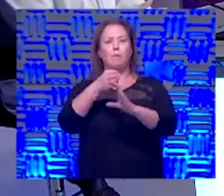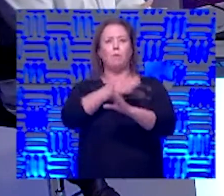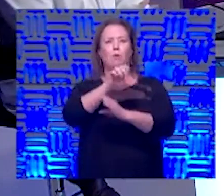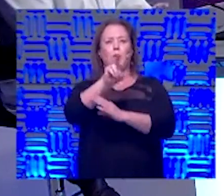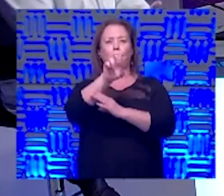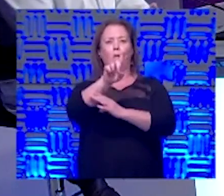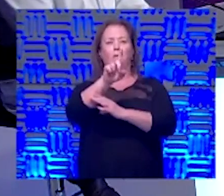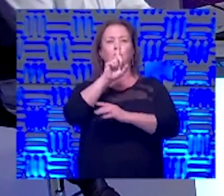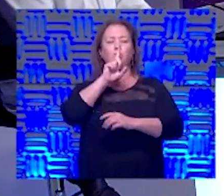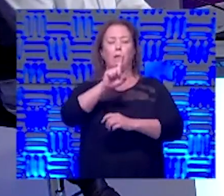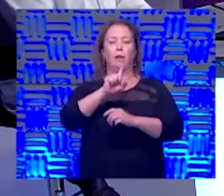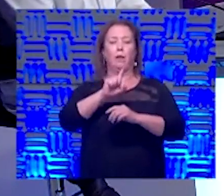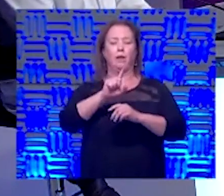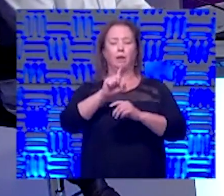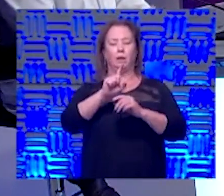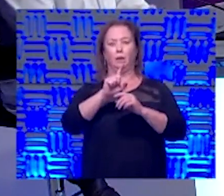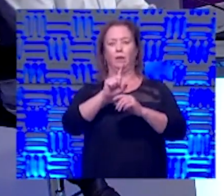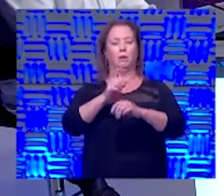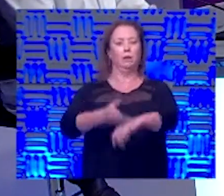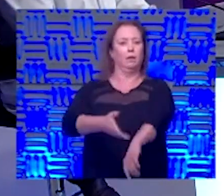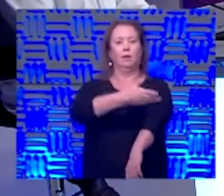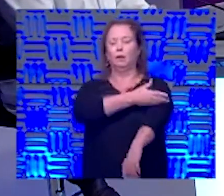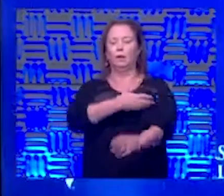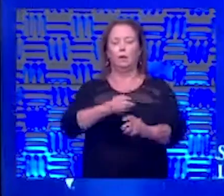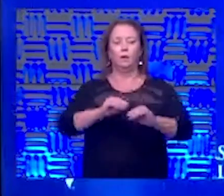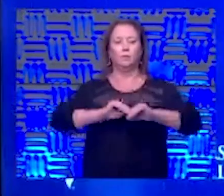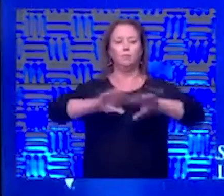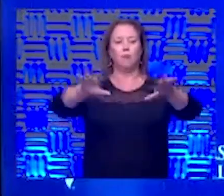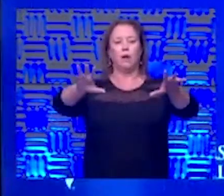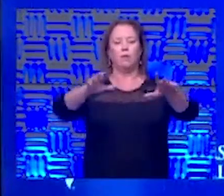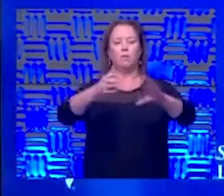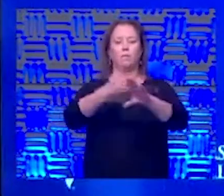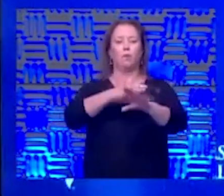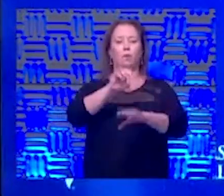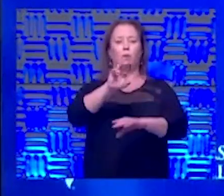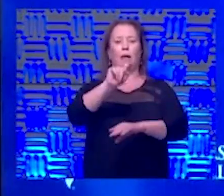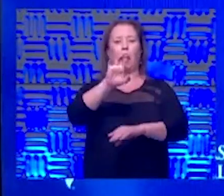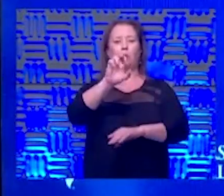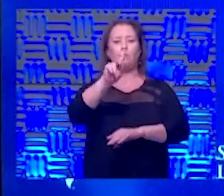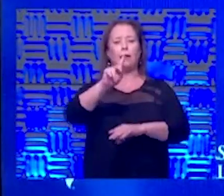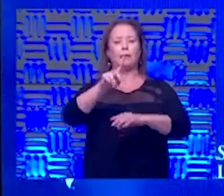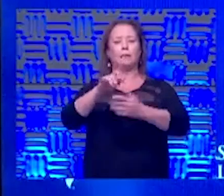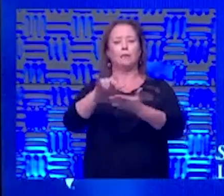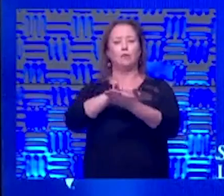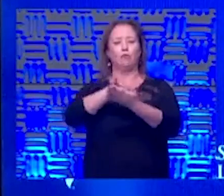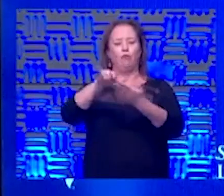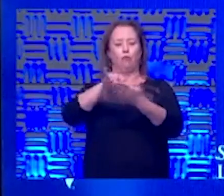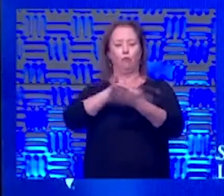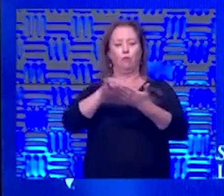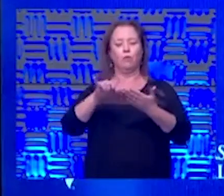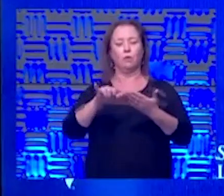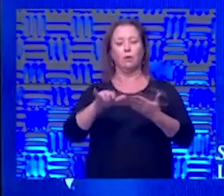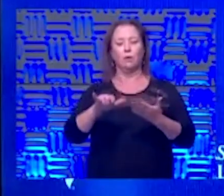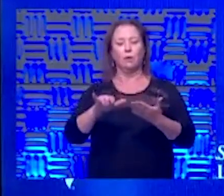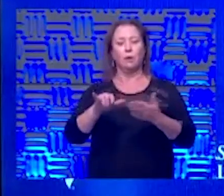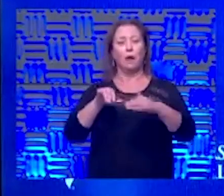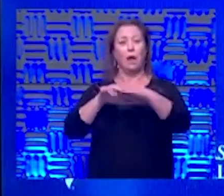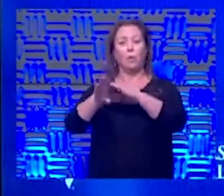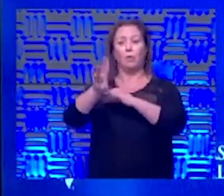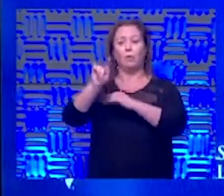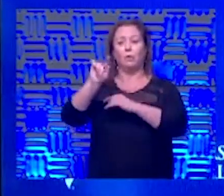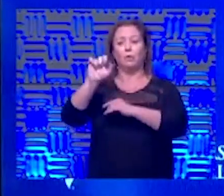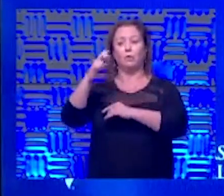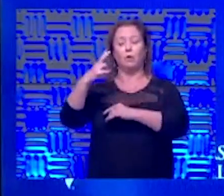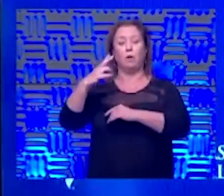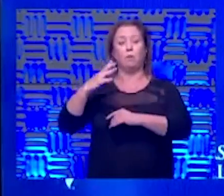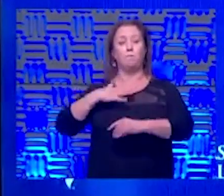really become quite what it is today, or even before the outbreaks in New York had really started, I had gone to Utah with my